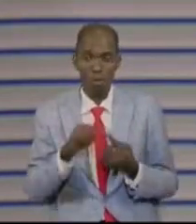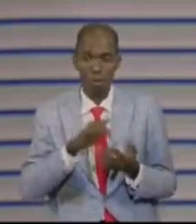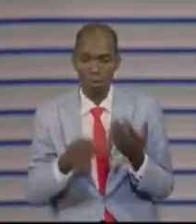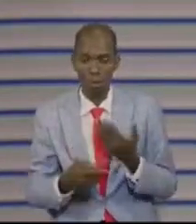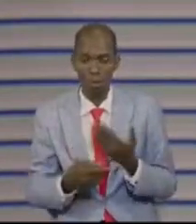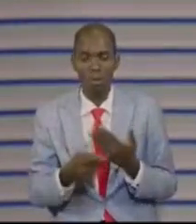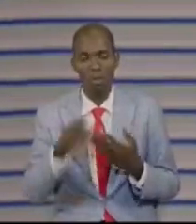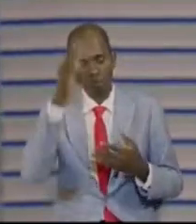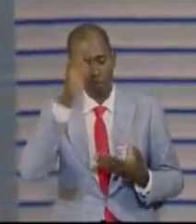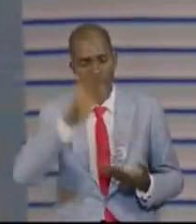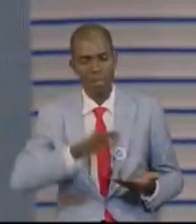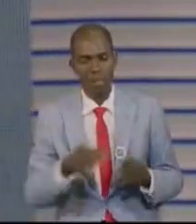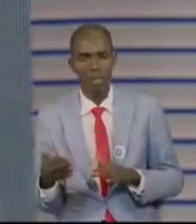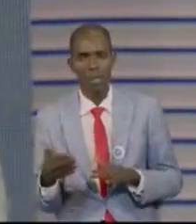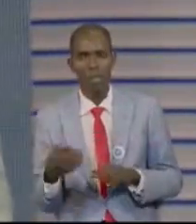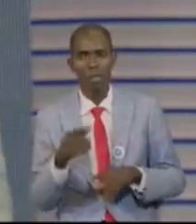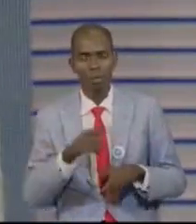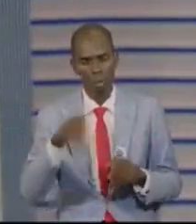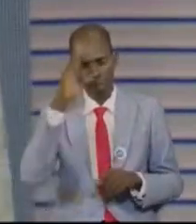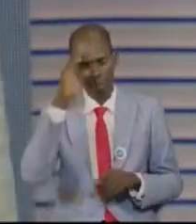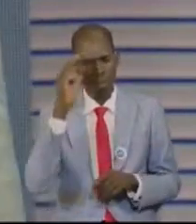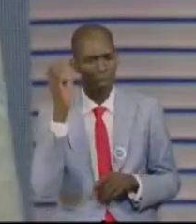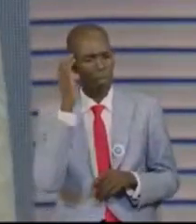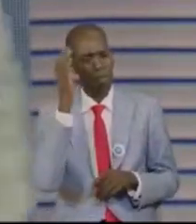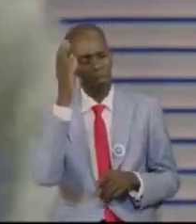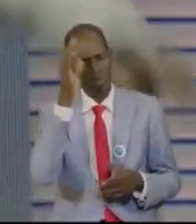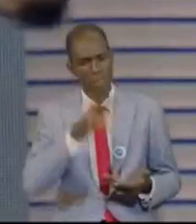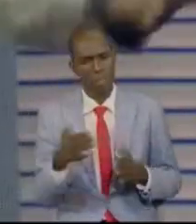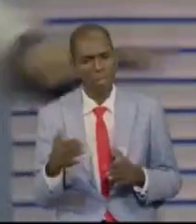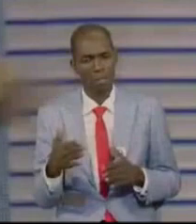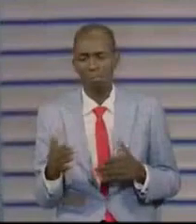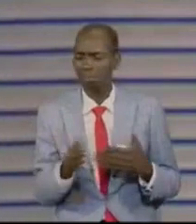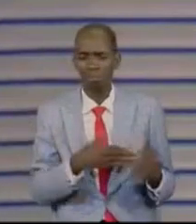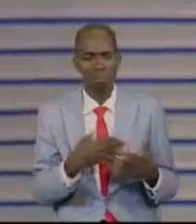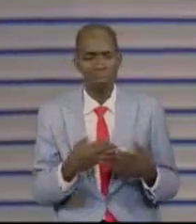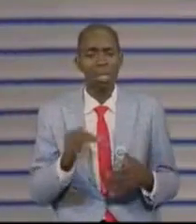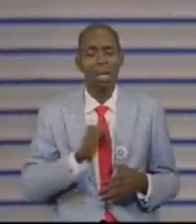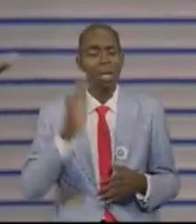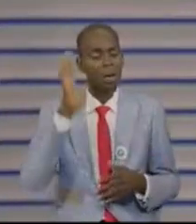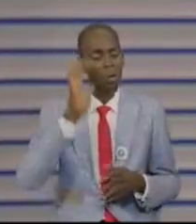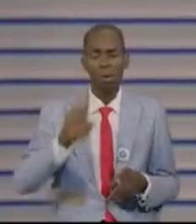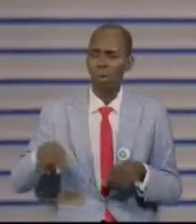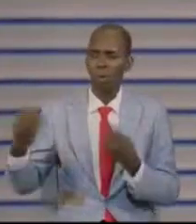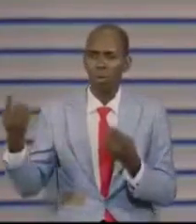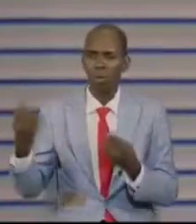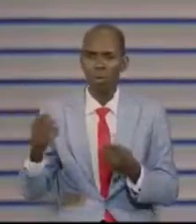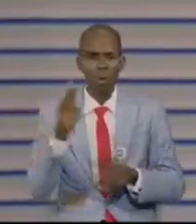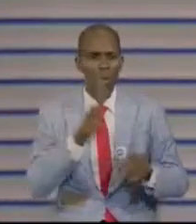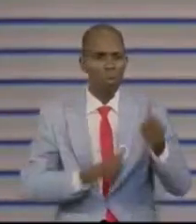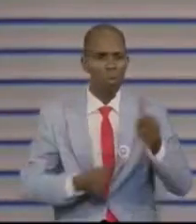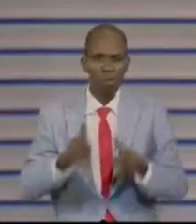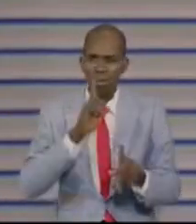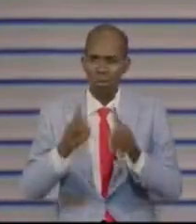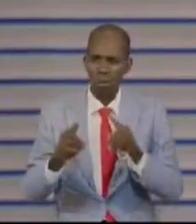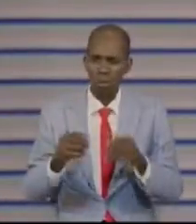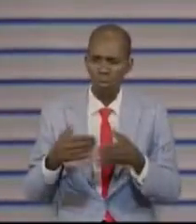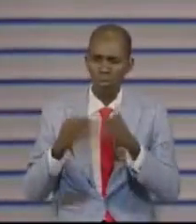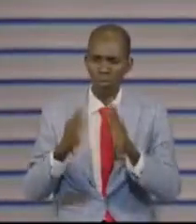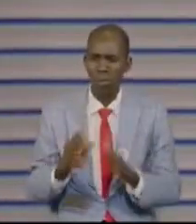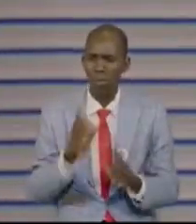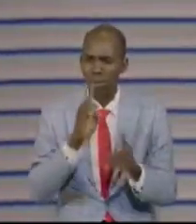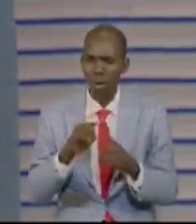But he said, I will still go. All the neighbors were saying, young man, how can you do that?